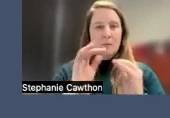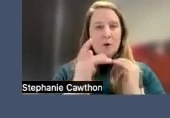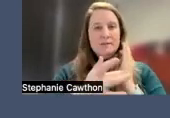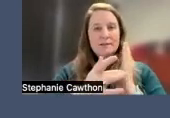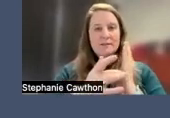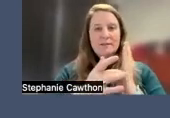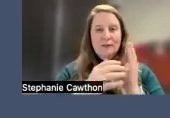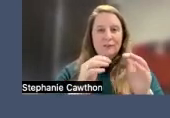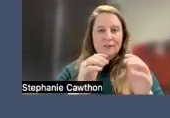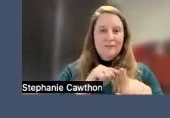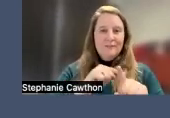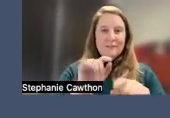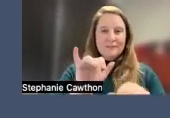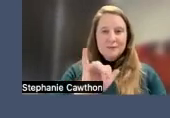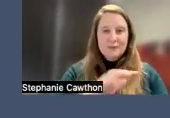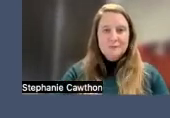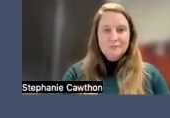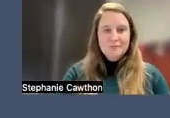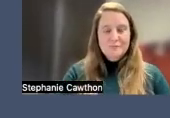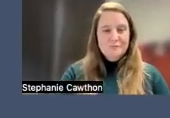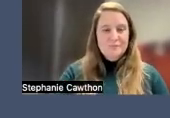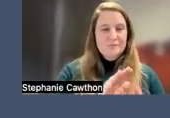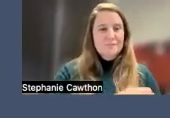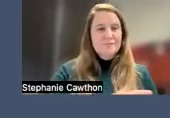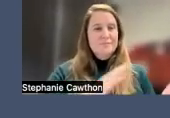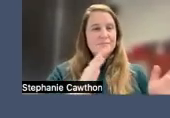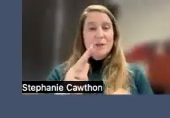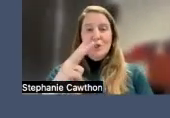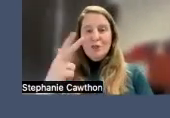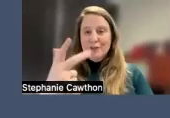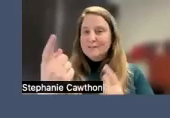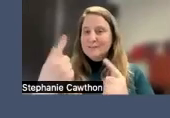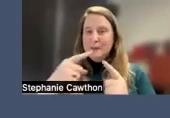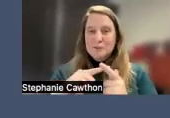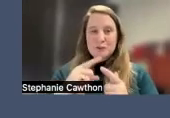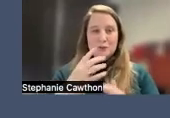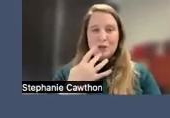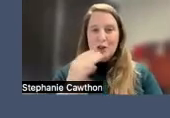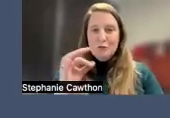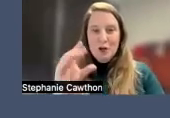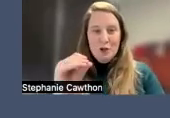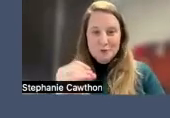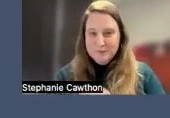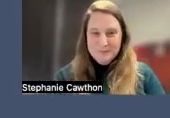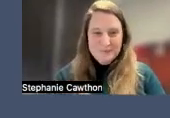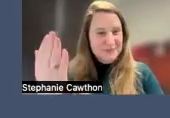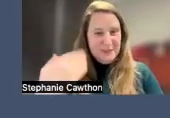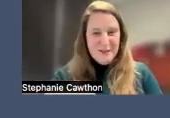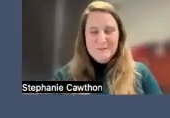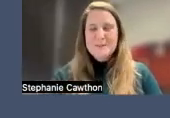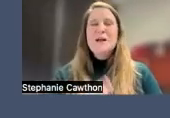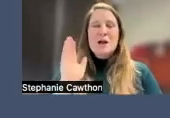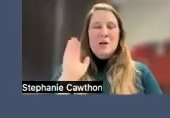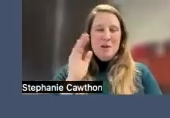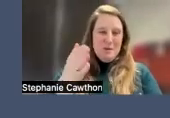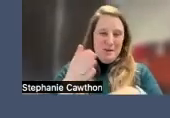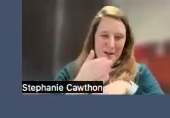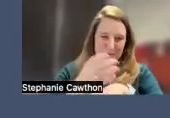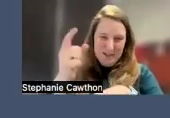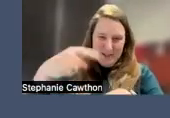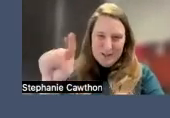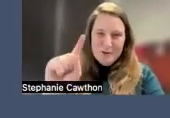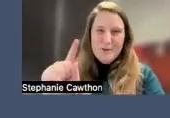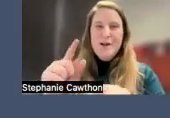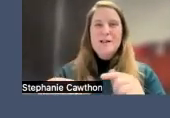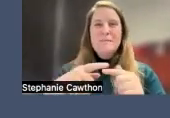fields and more technical fields as well. Then thirdly, also coming soon to Colorado,